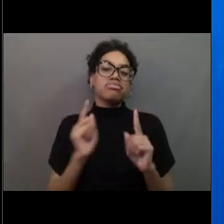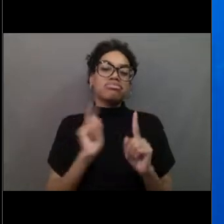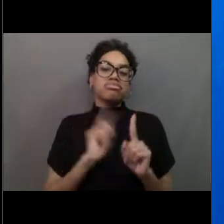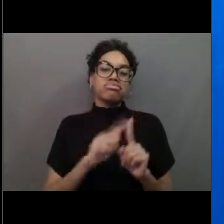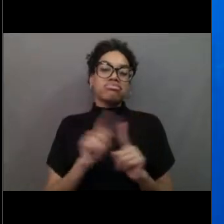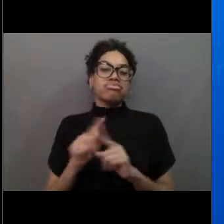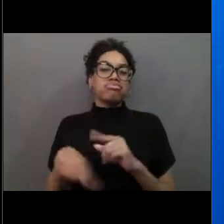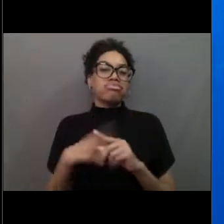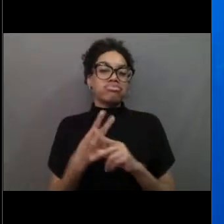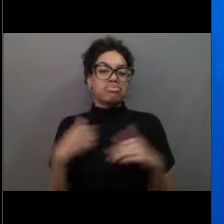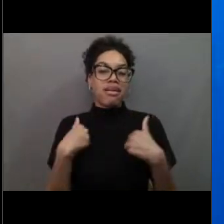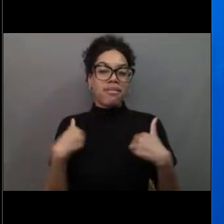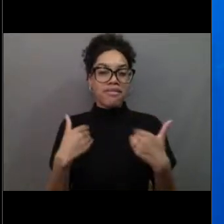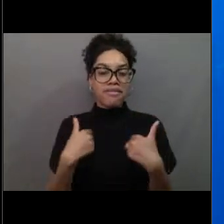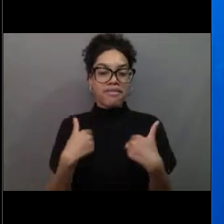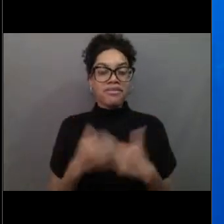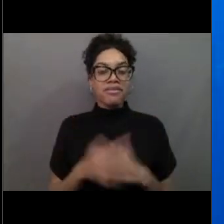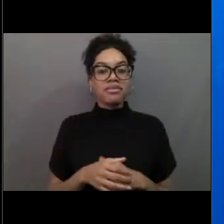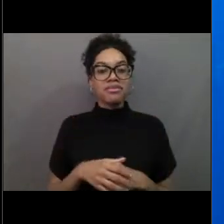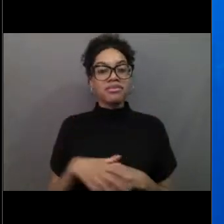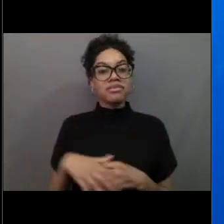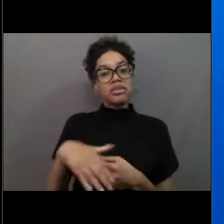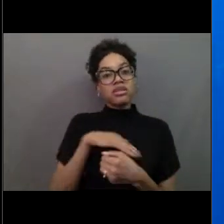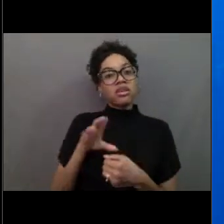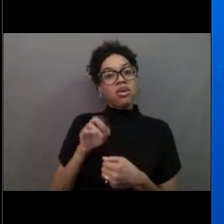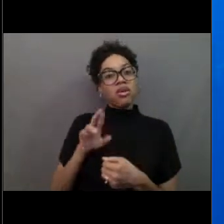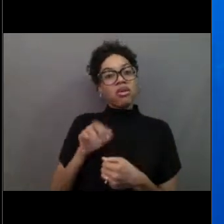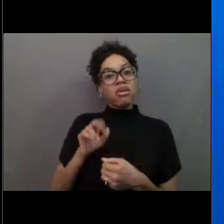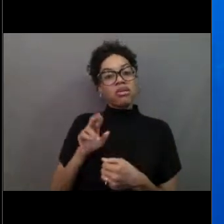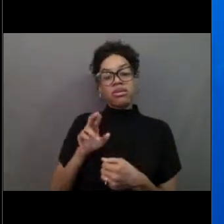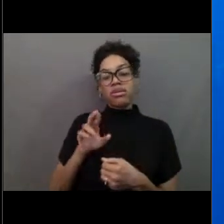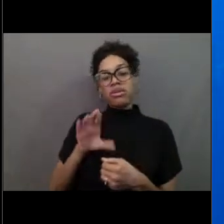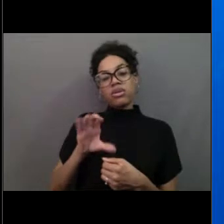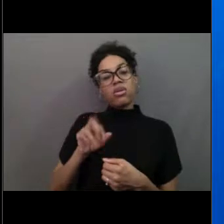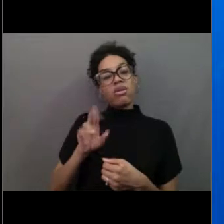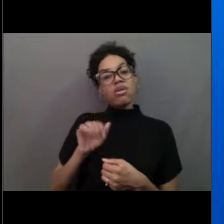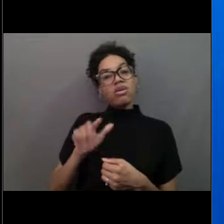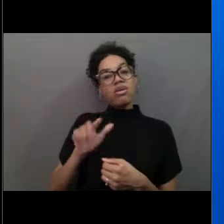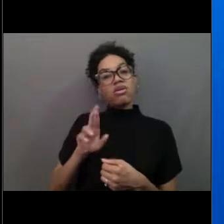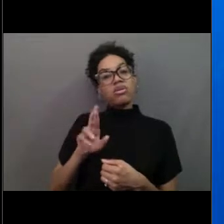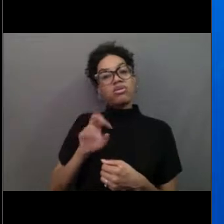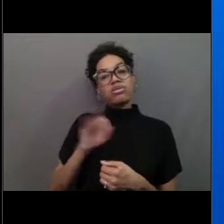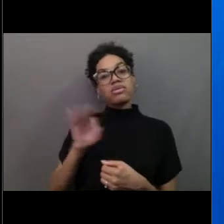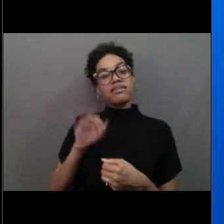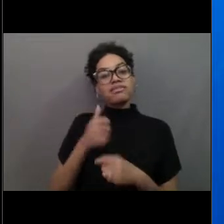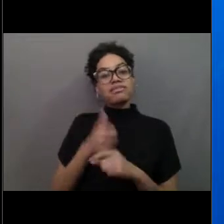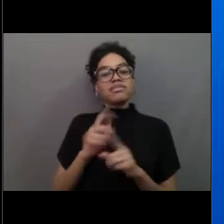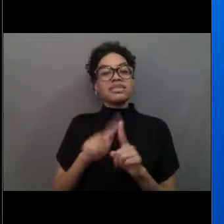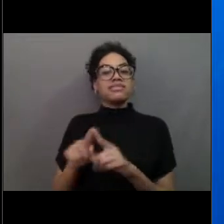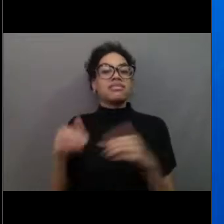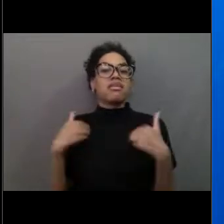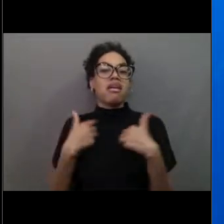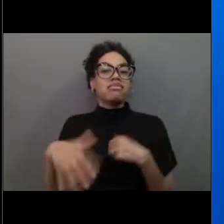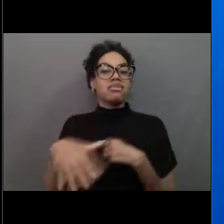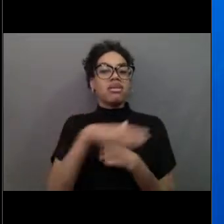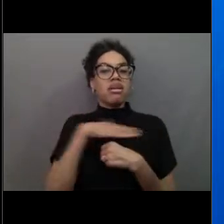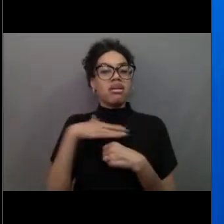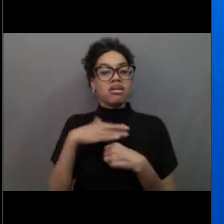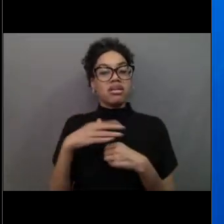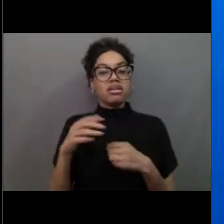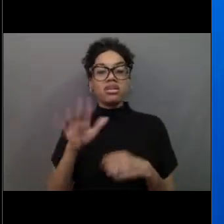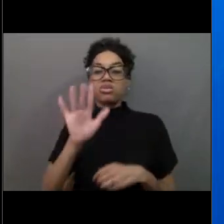important habitats for so many animals, including the corals themselves, and coral reefs are home to at least